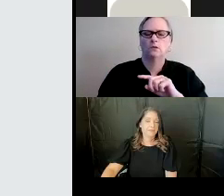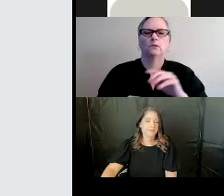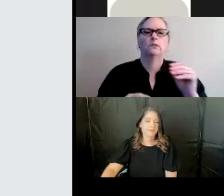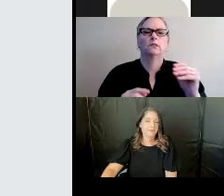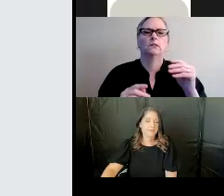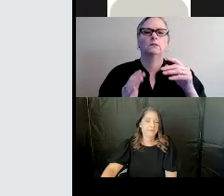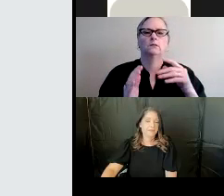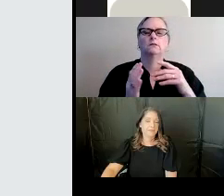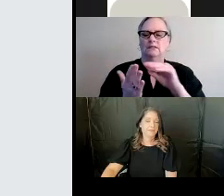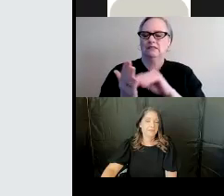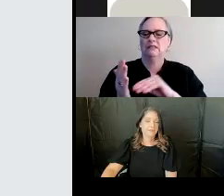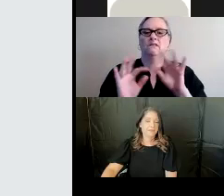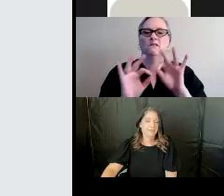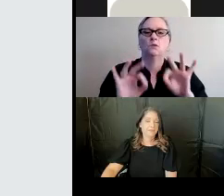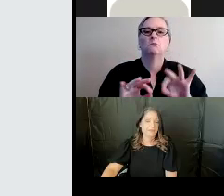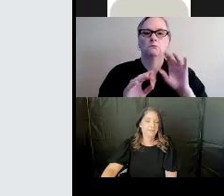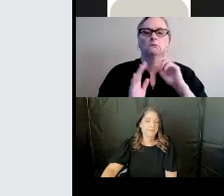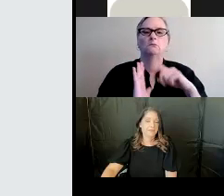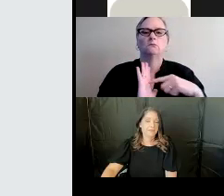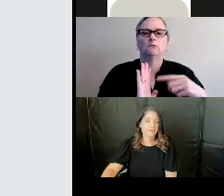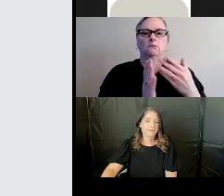This form needs to be